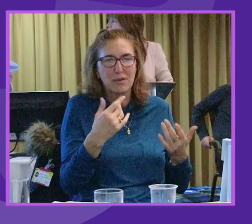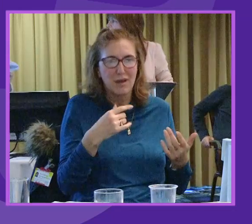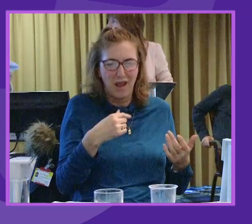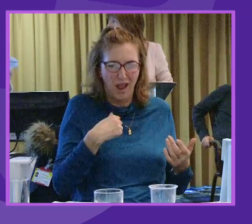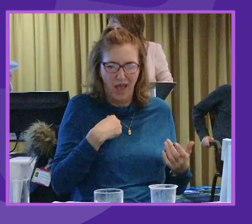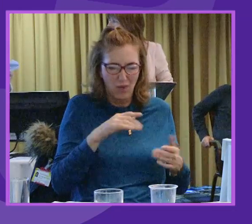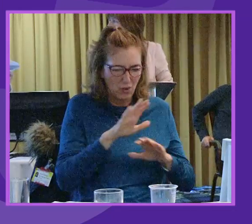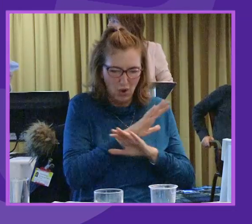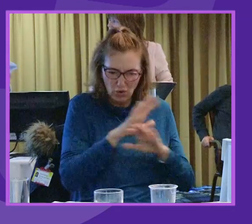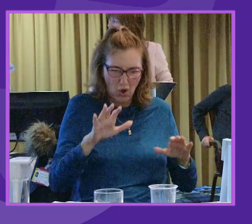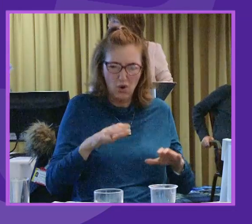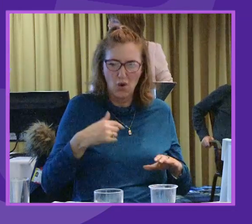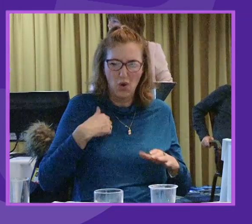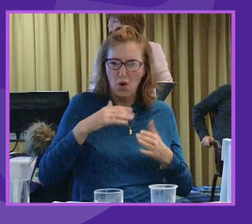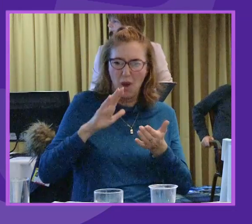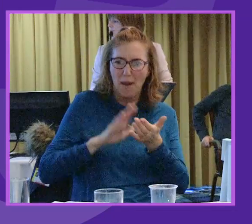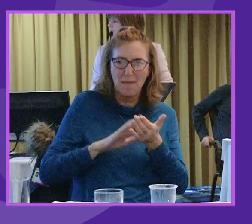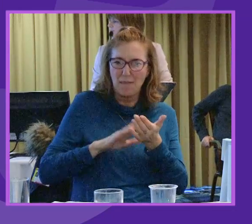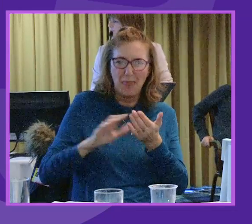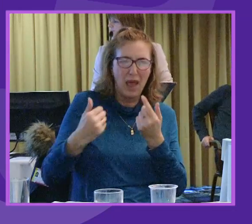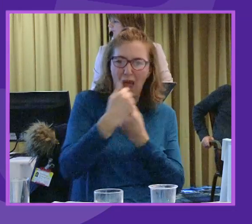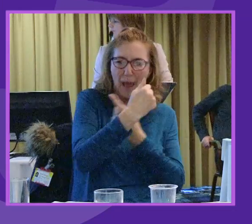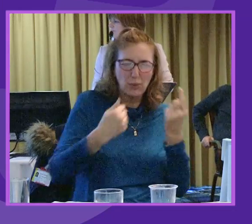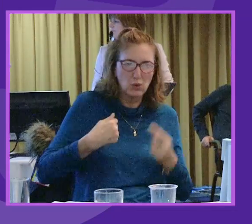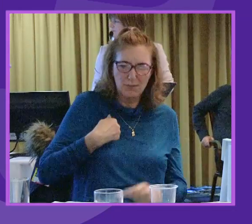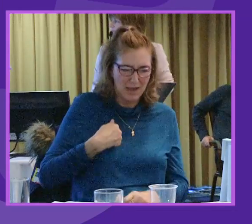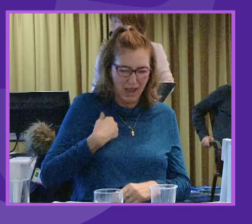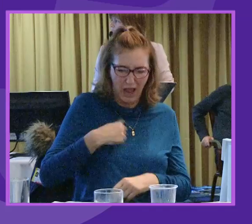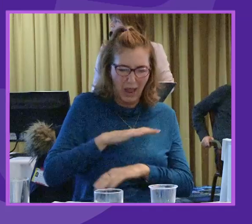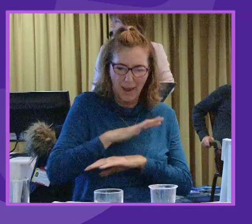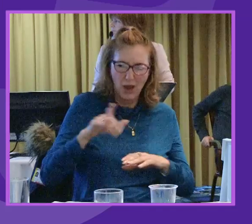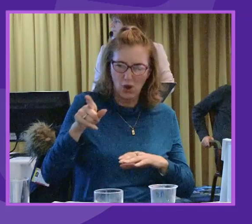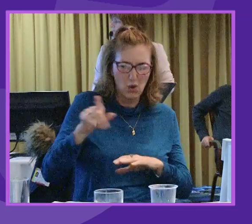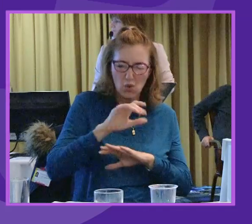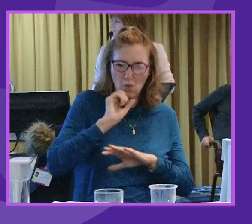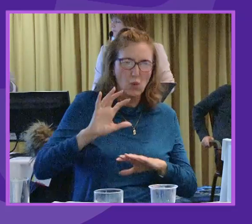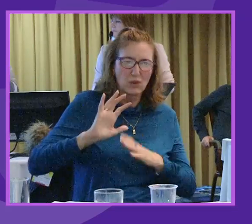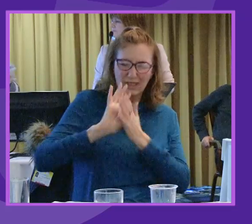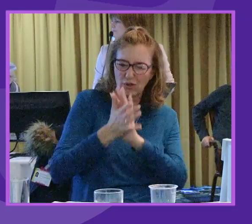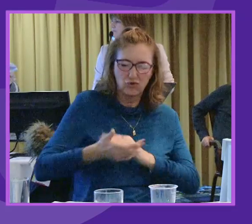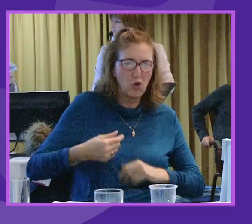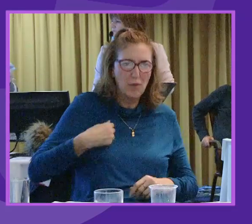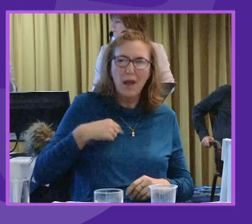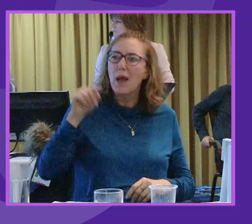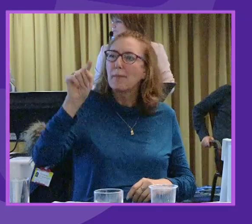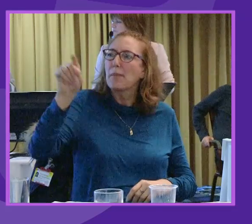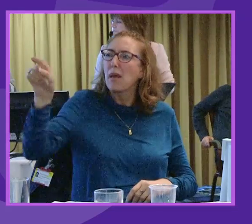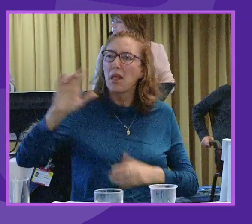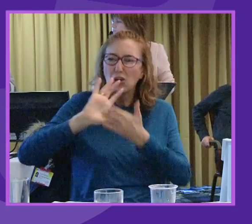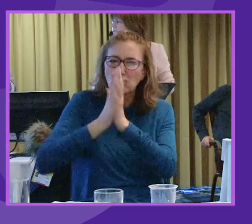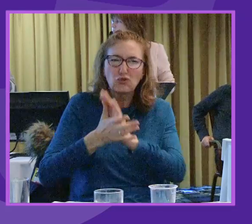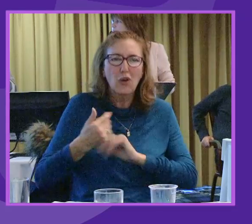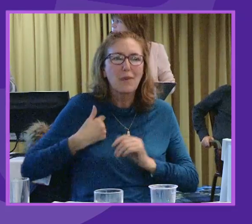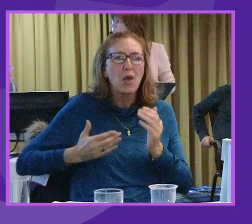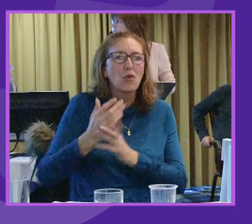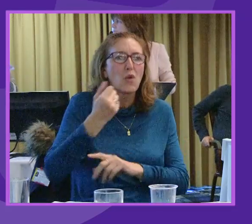destroying me. But then I thought, no, you're not going to destroy me. My mother's not going to destroy me for abusing me. Those other people aren't going to destroy me. I'm